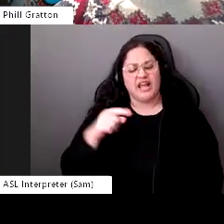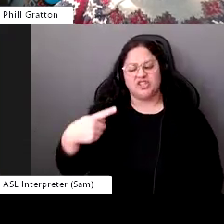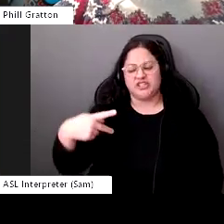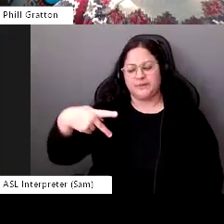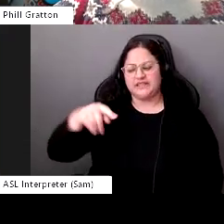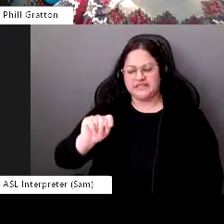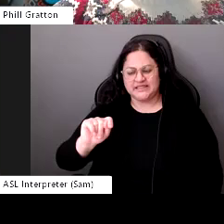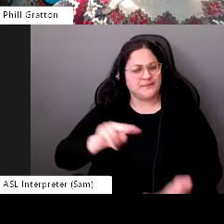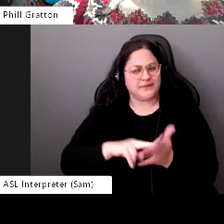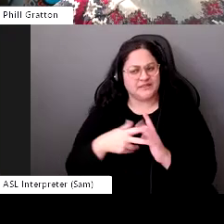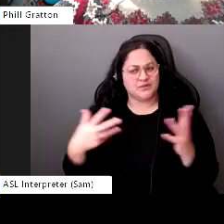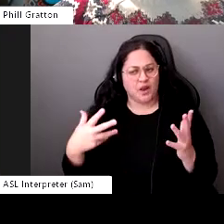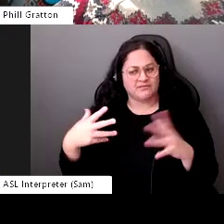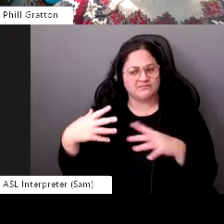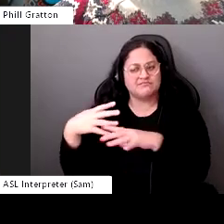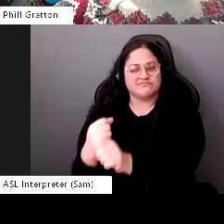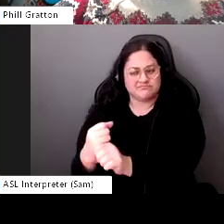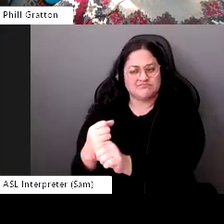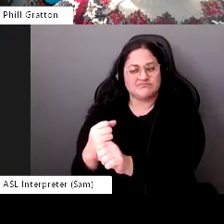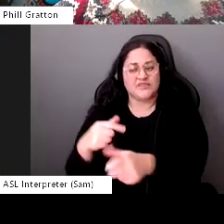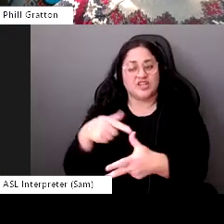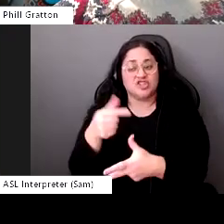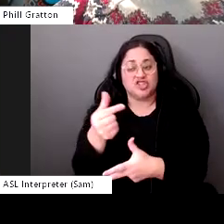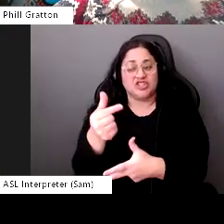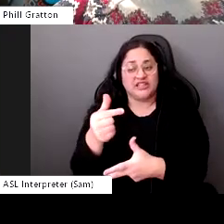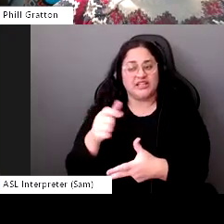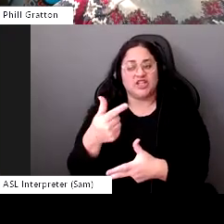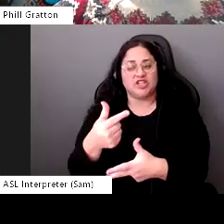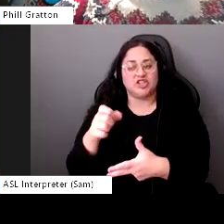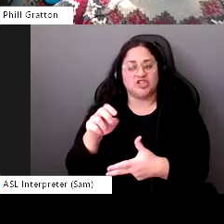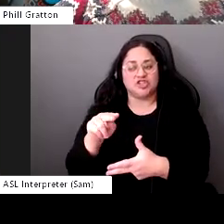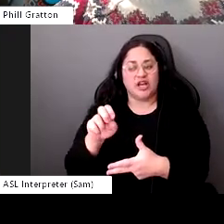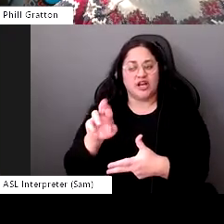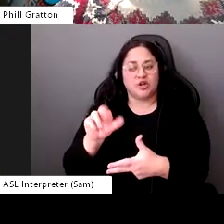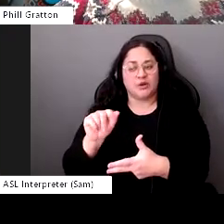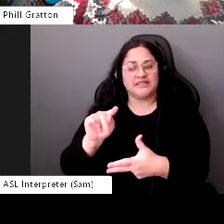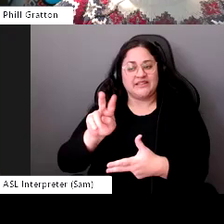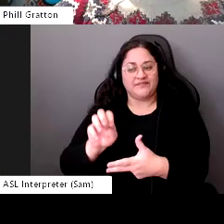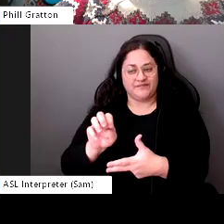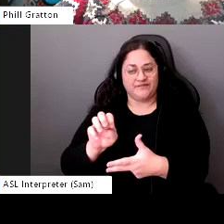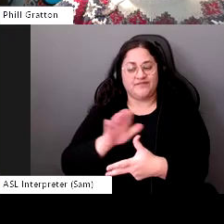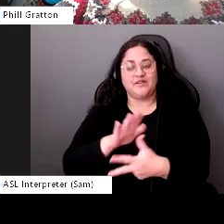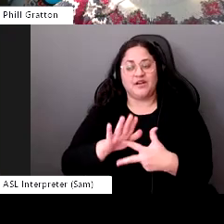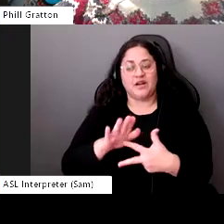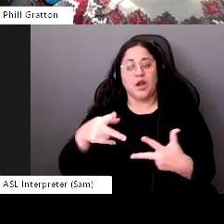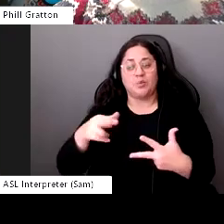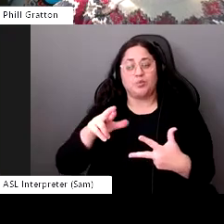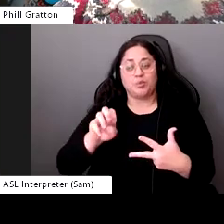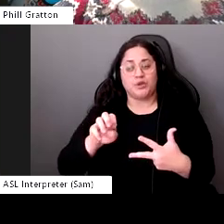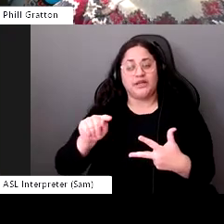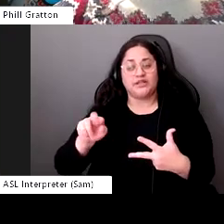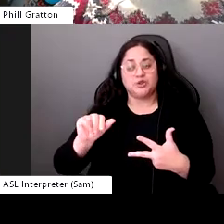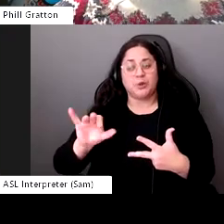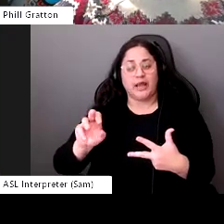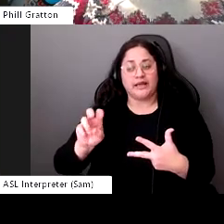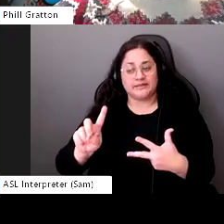Transformers. There's a mouthful, but I think the important words there are to think about generative. And we'll talk more